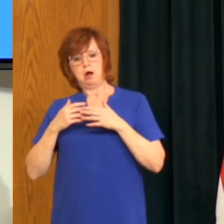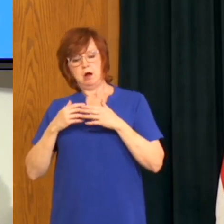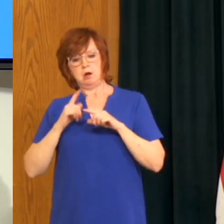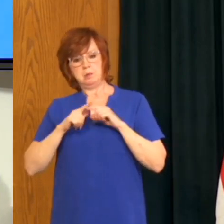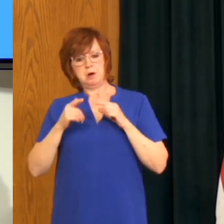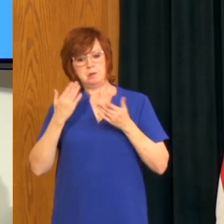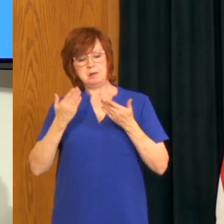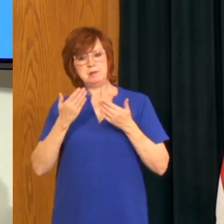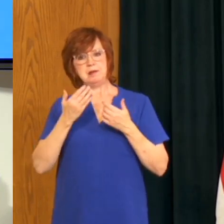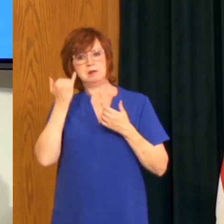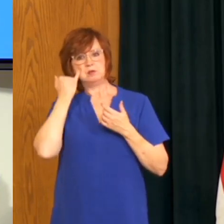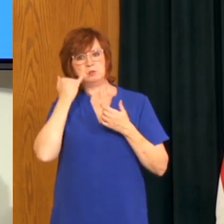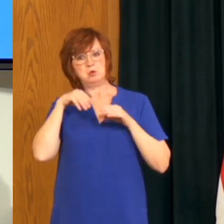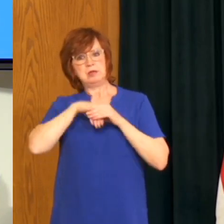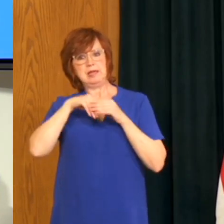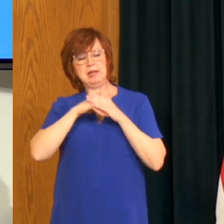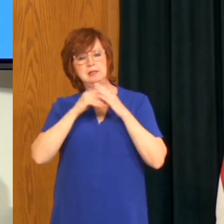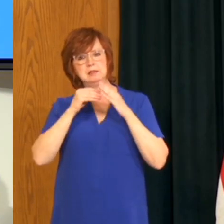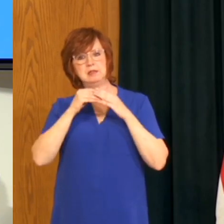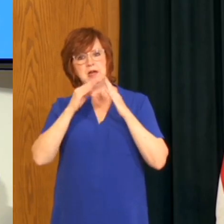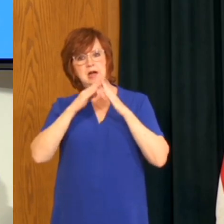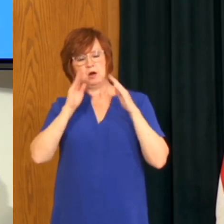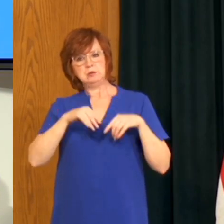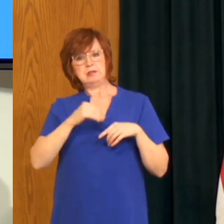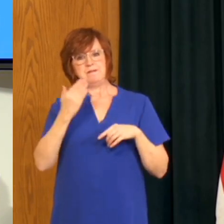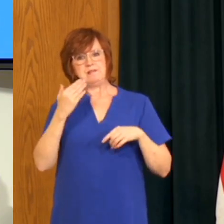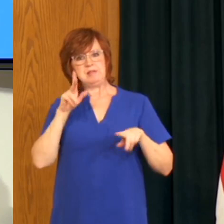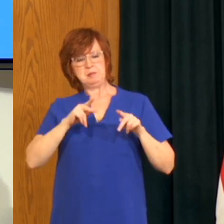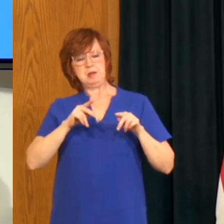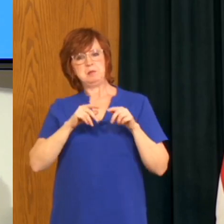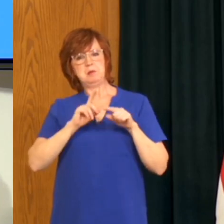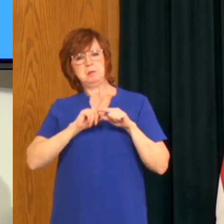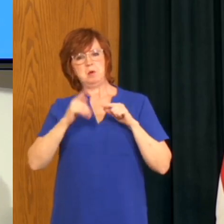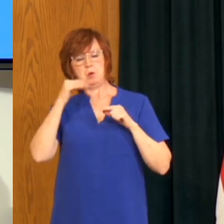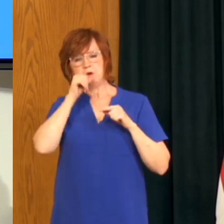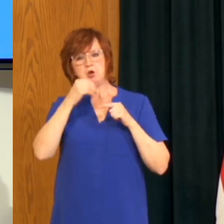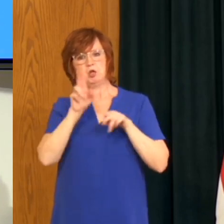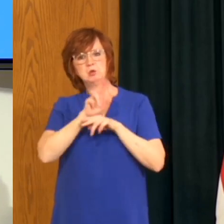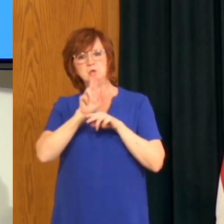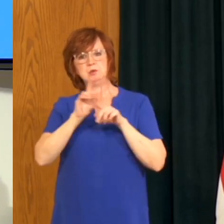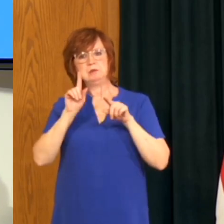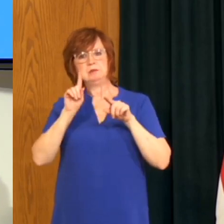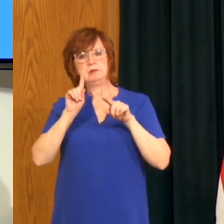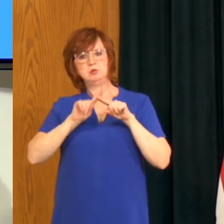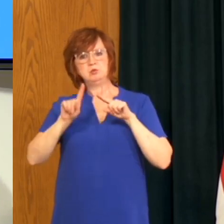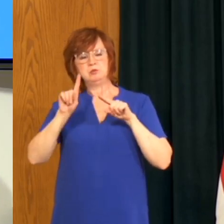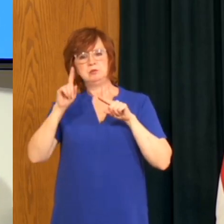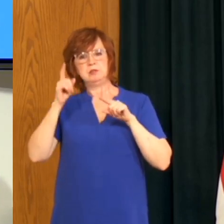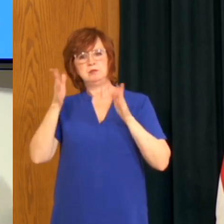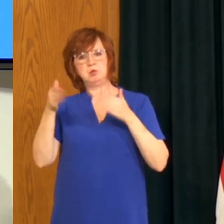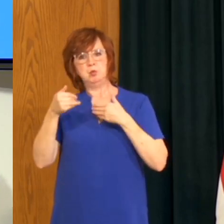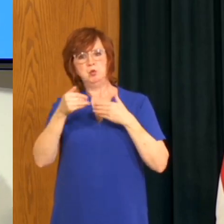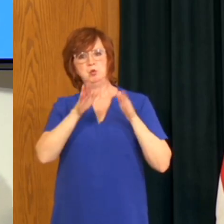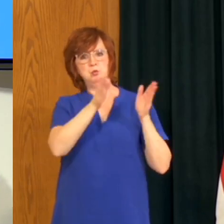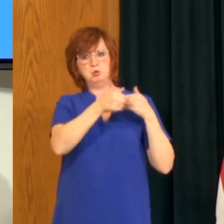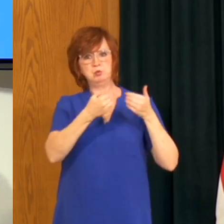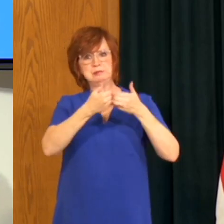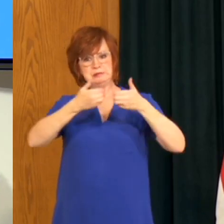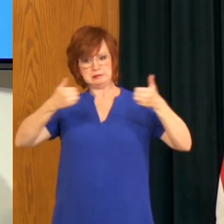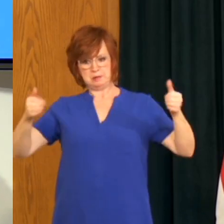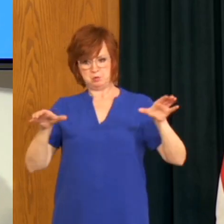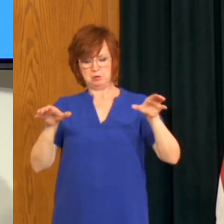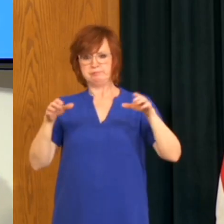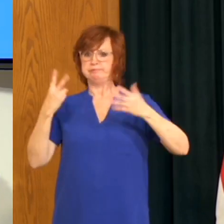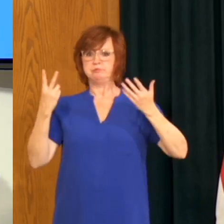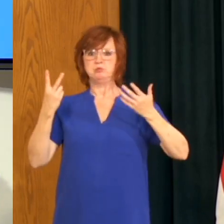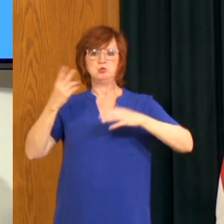maybe in separate rooms or otherwise with some clear separation throughout an event that prevents further transmission. And I think that is essential, and we need to